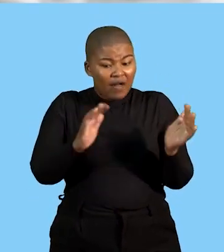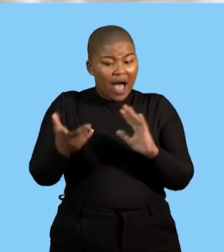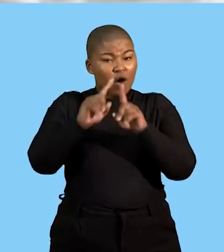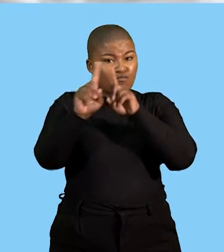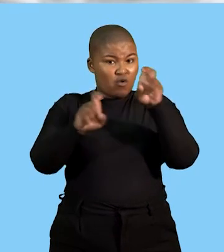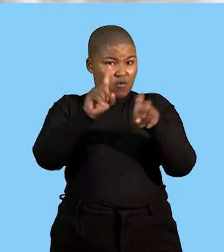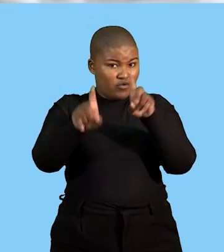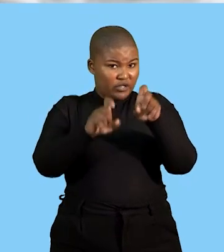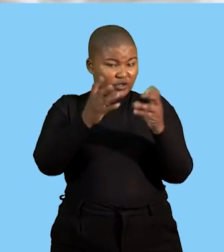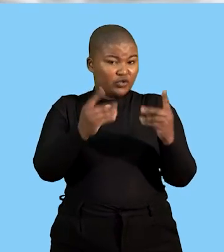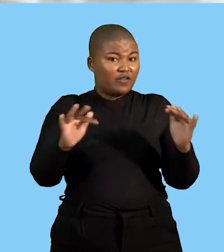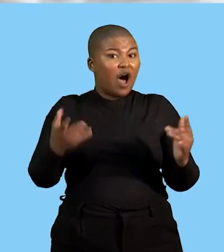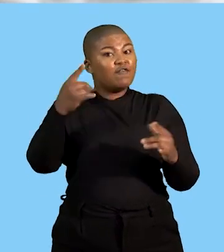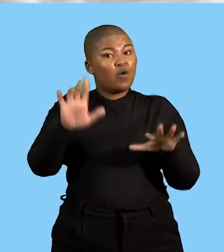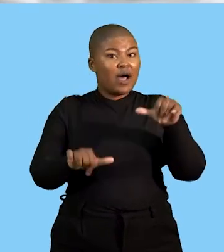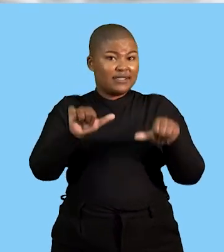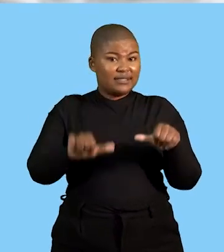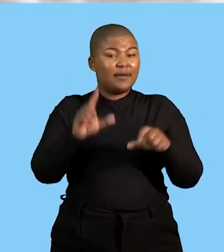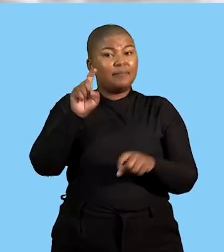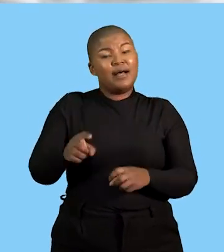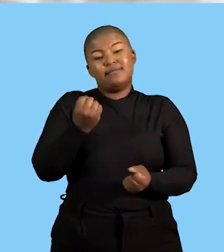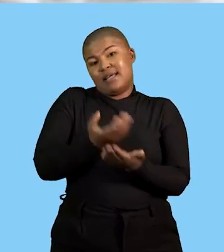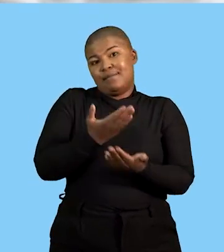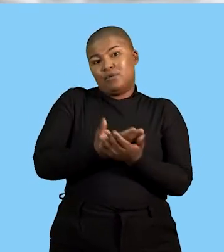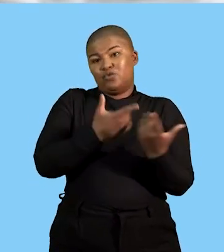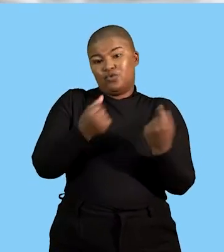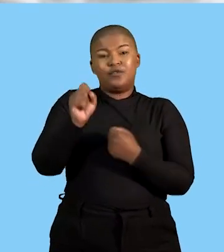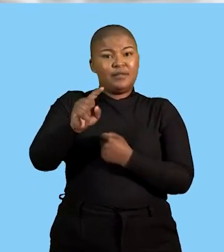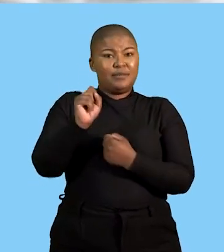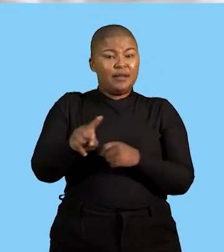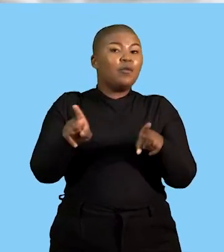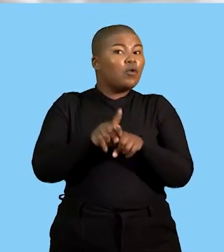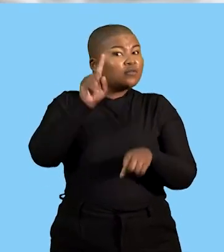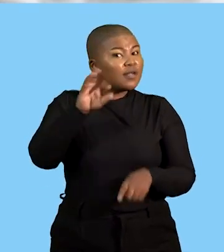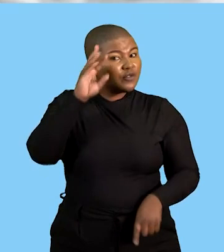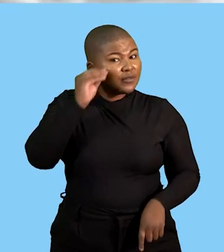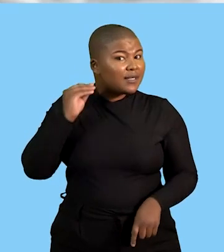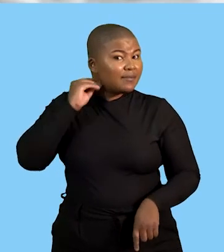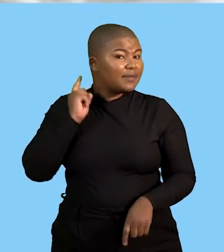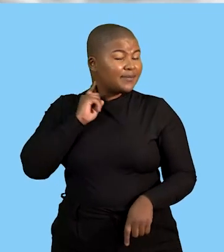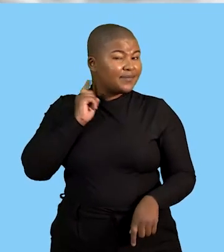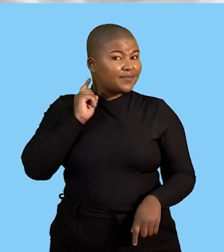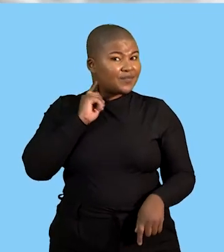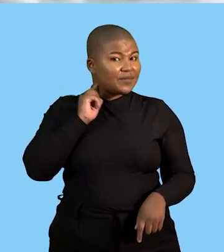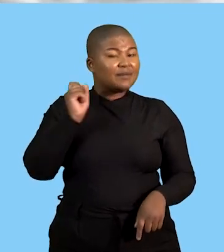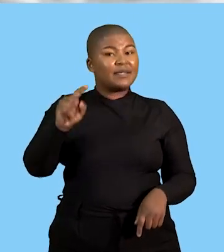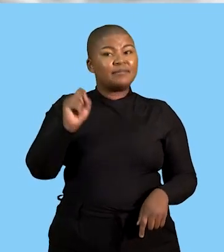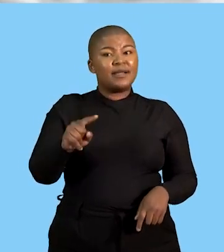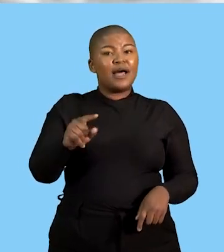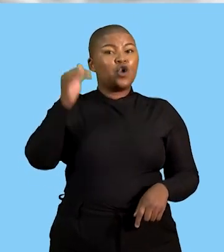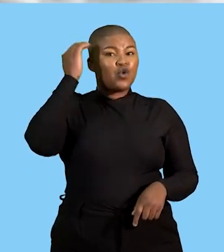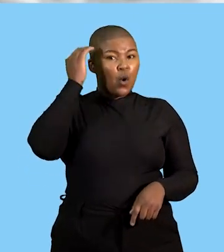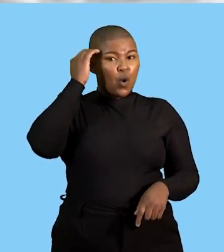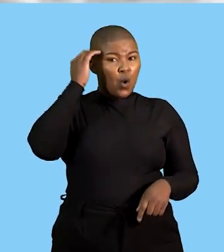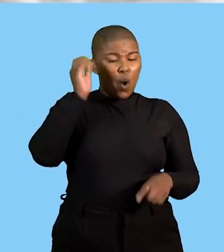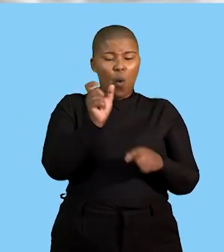questions if they are to come for assessment. So be able to do so, and remember to say what is key is to always